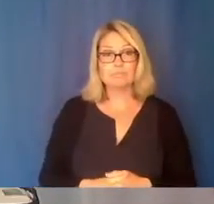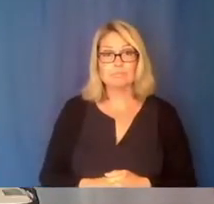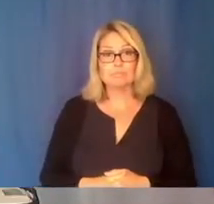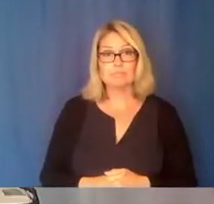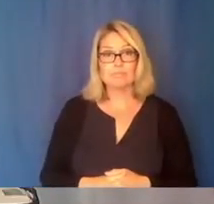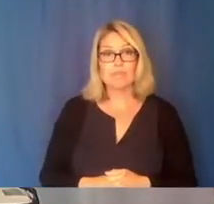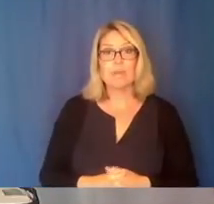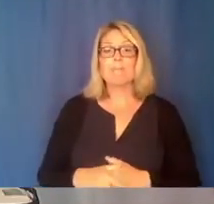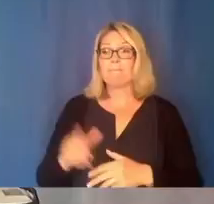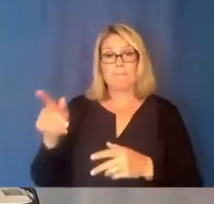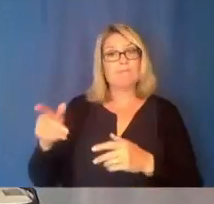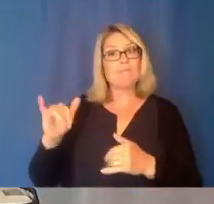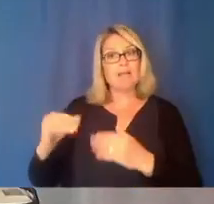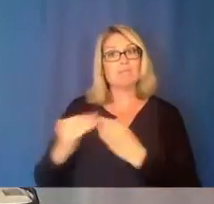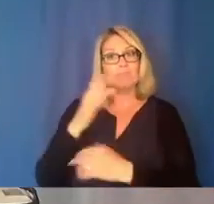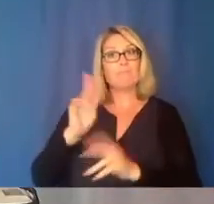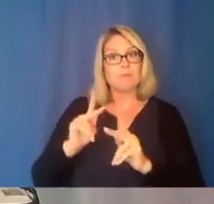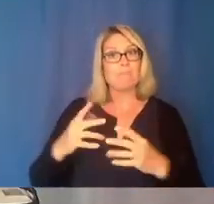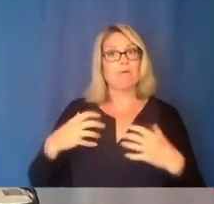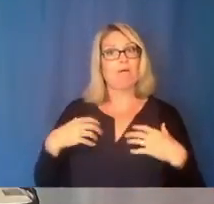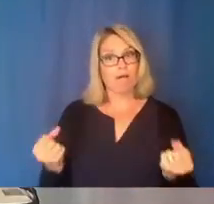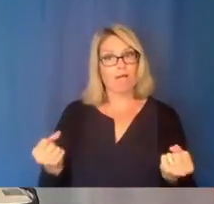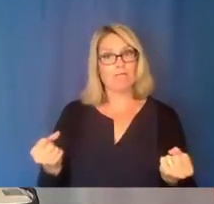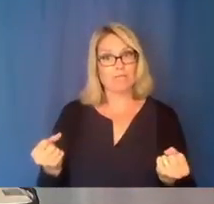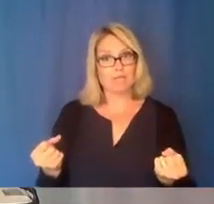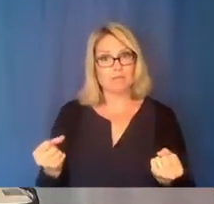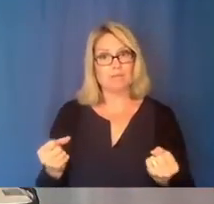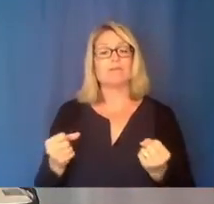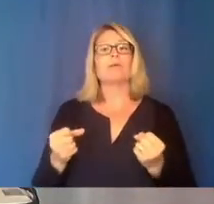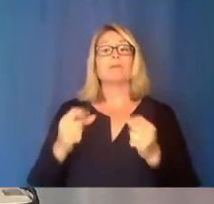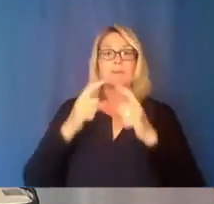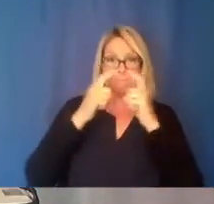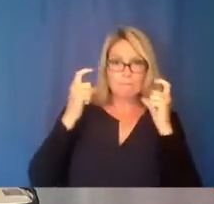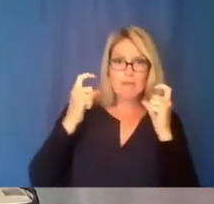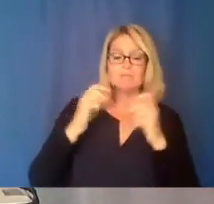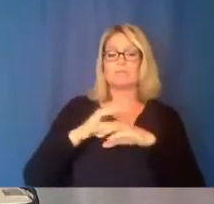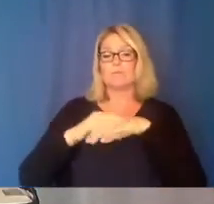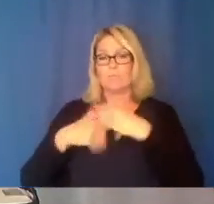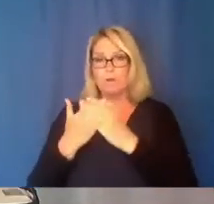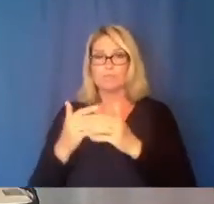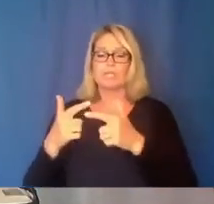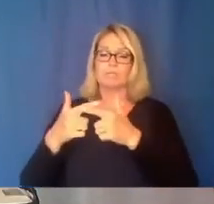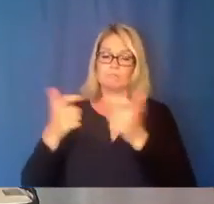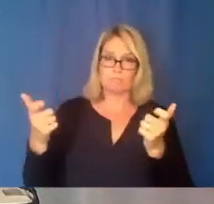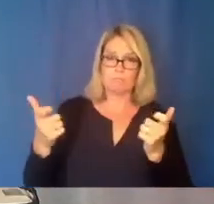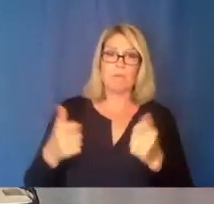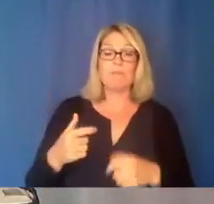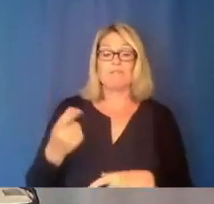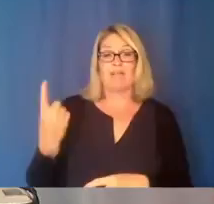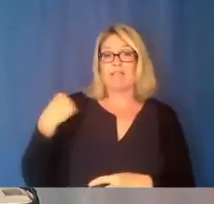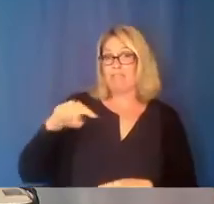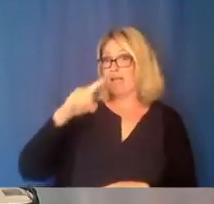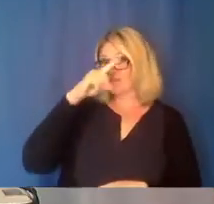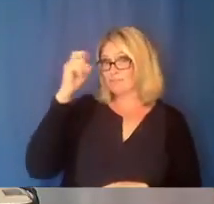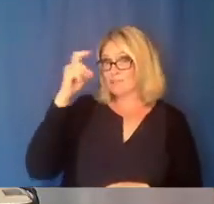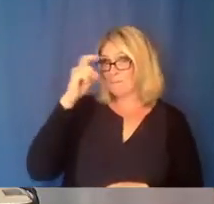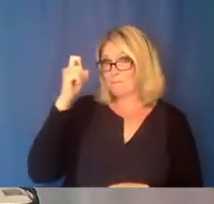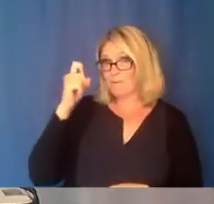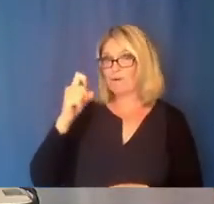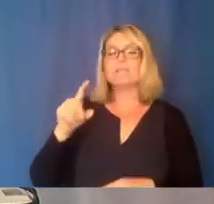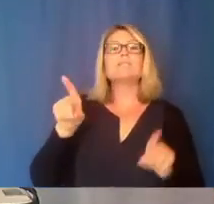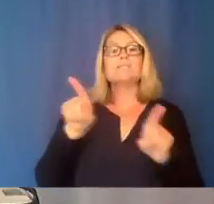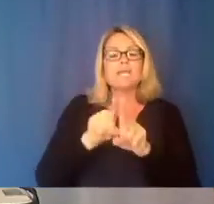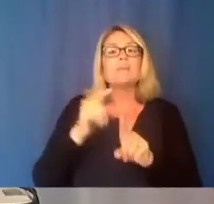Islanders healthier, and that is a really good thing. I think if you look back to last summer, where we were, that's similar to what